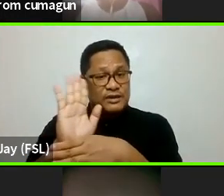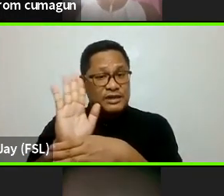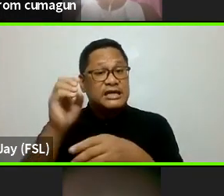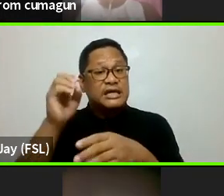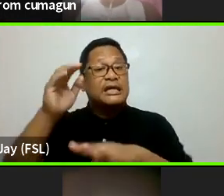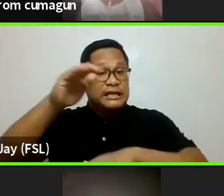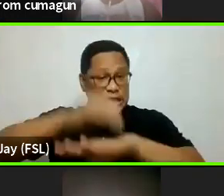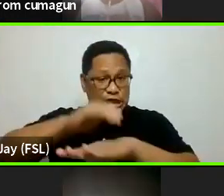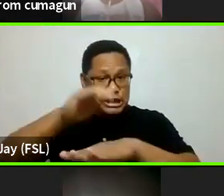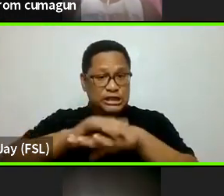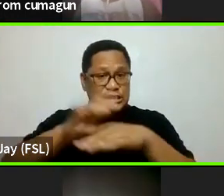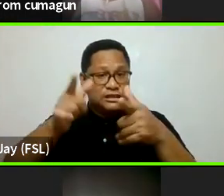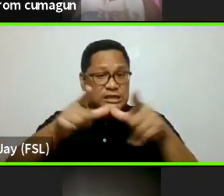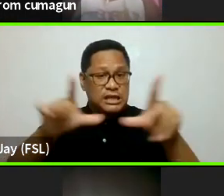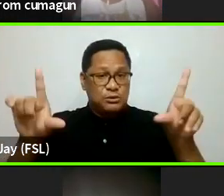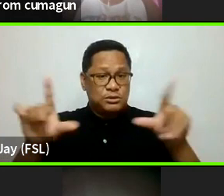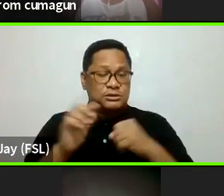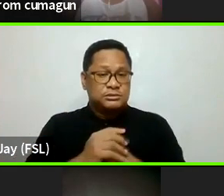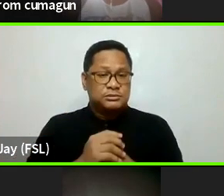in English,